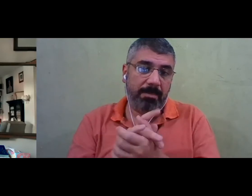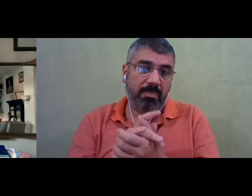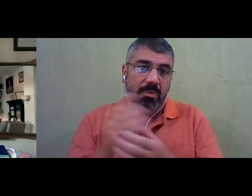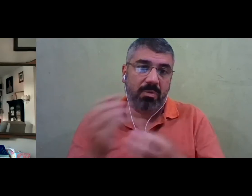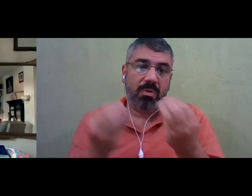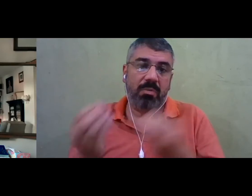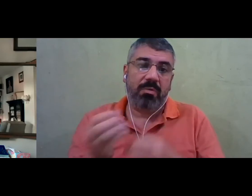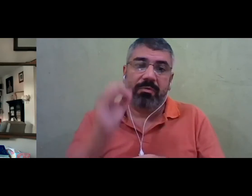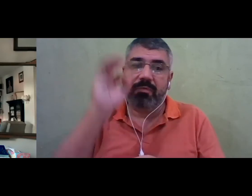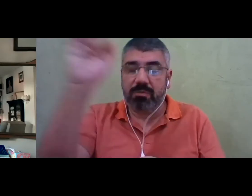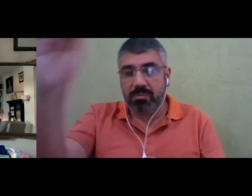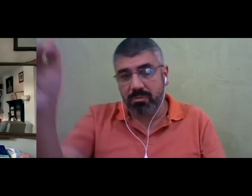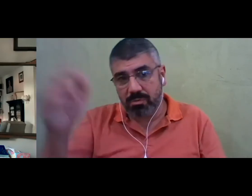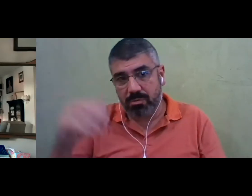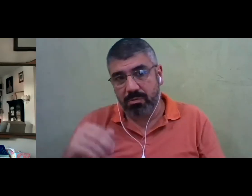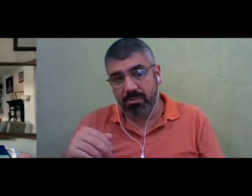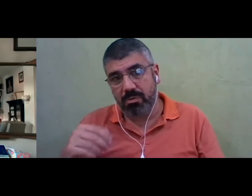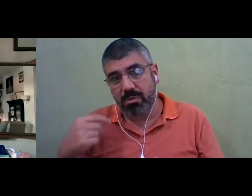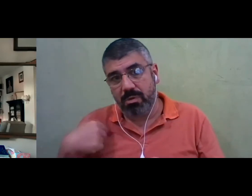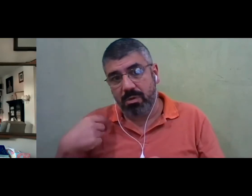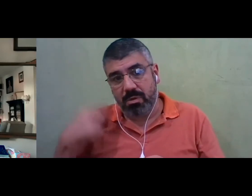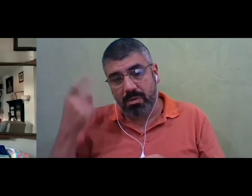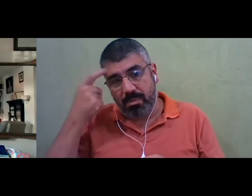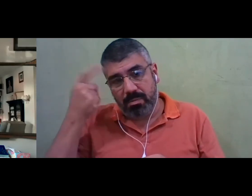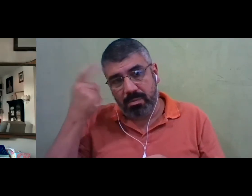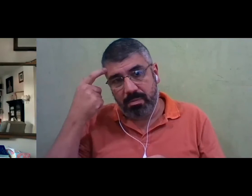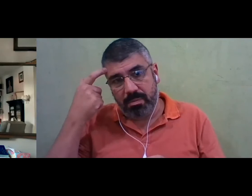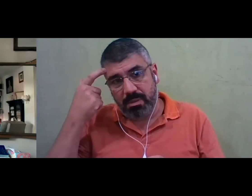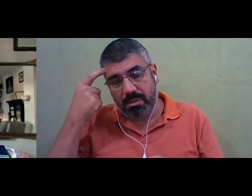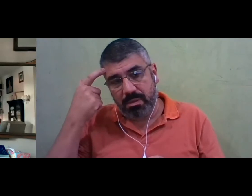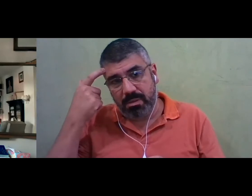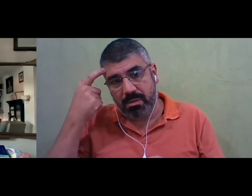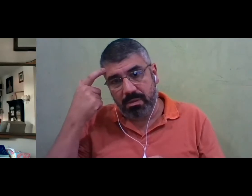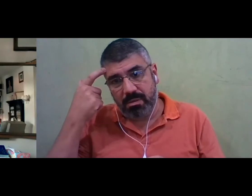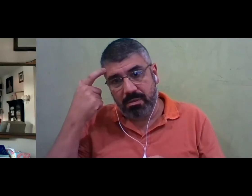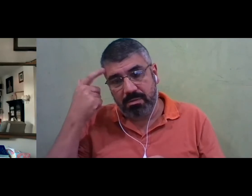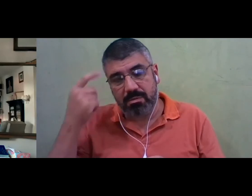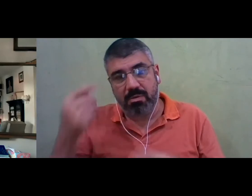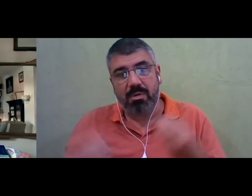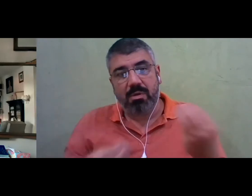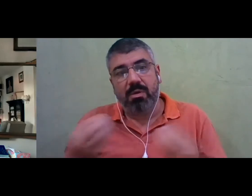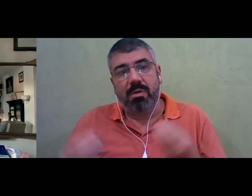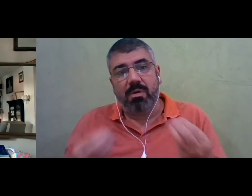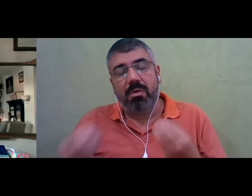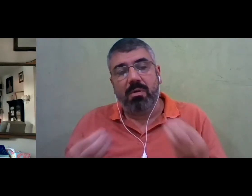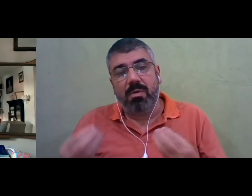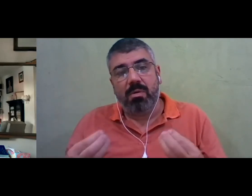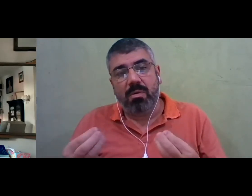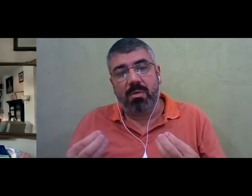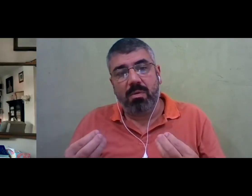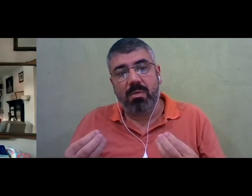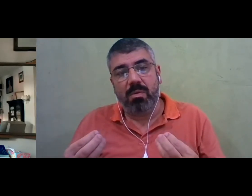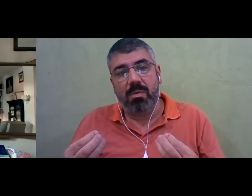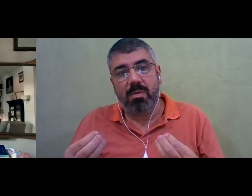Well, when you write your autobiography, you're 80 years old, you think it's time I wrote my autobiography. You